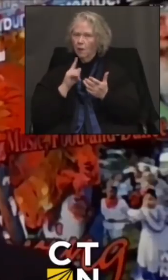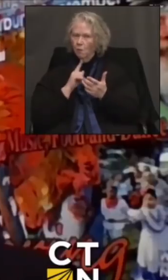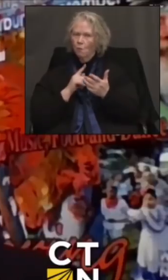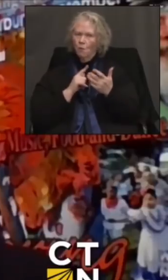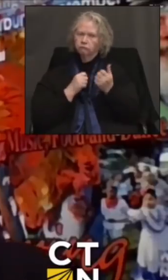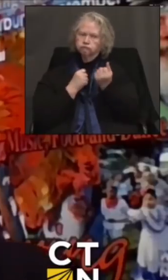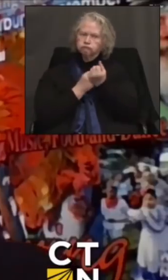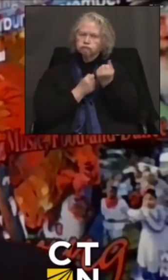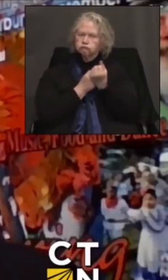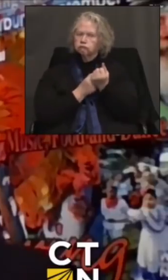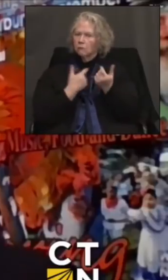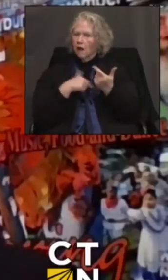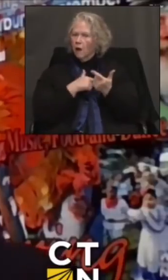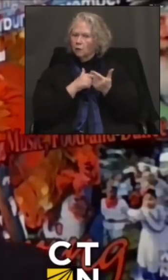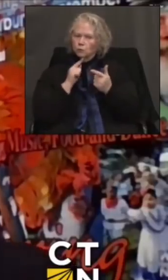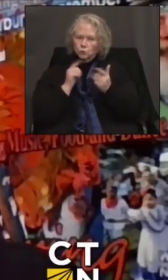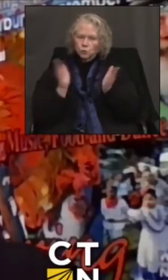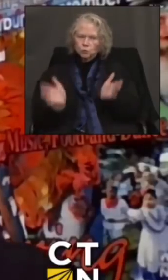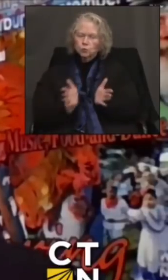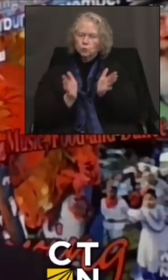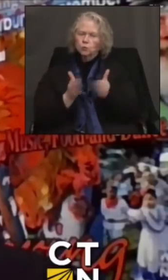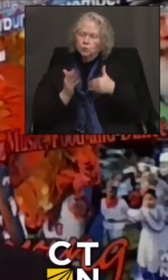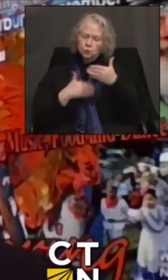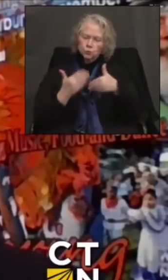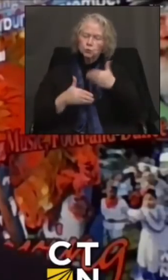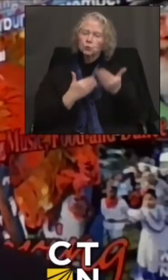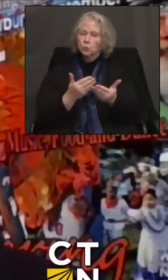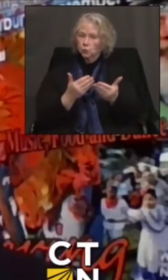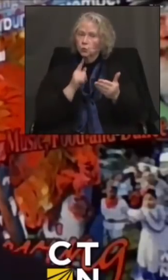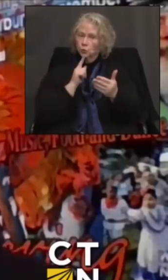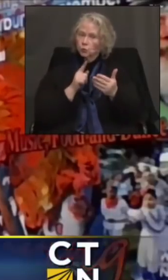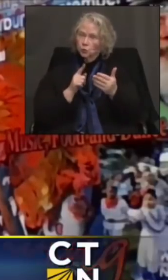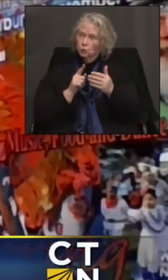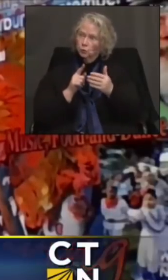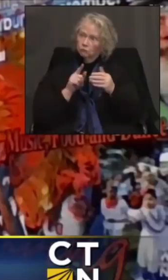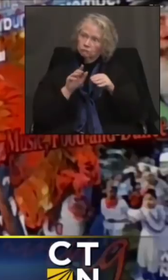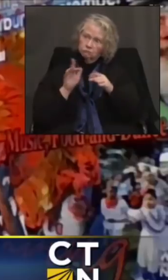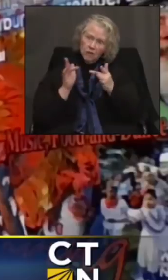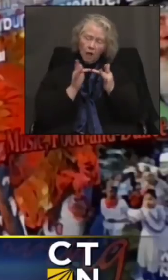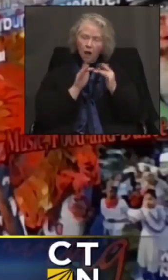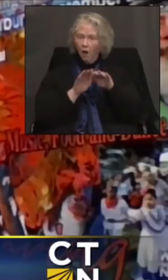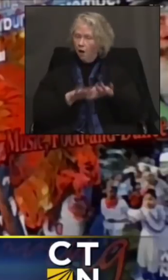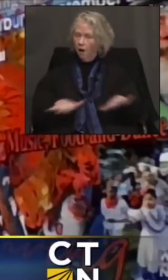we move forward very aggressively in finishing off the rest of the state.